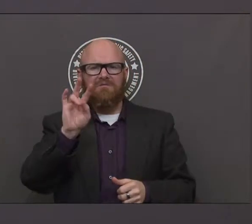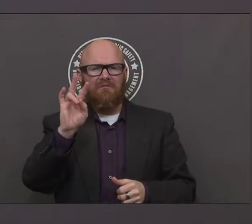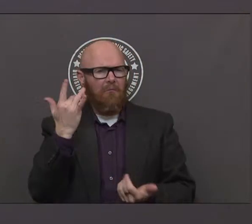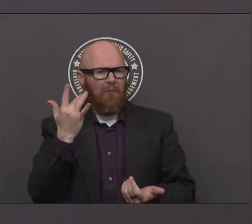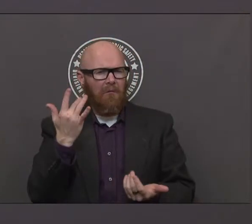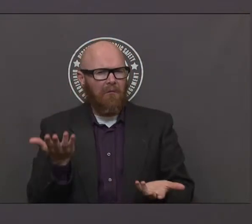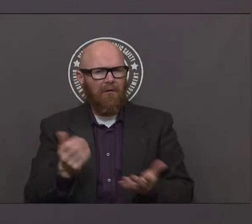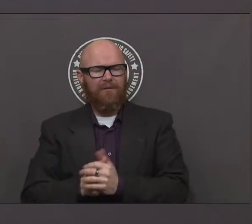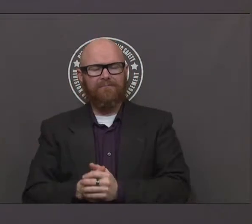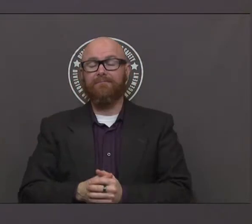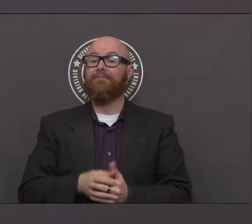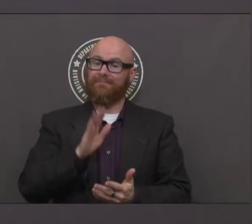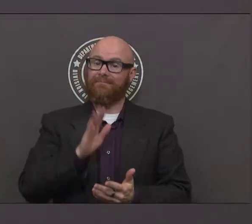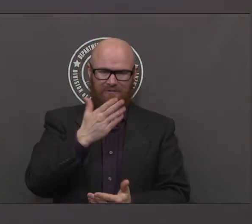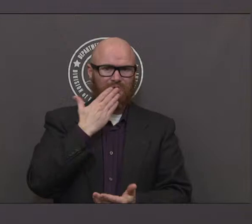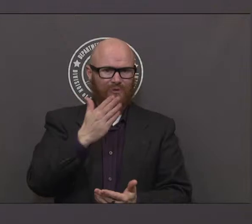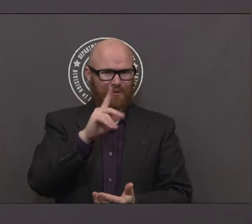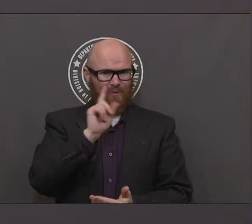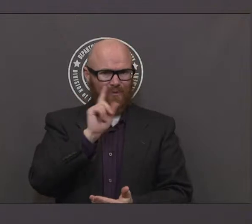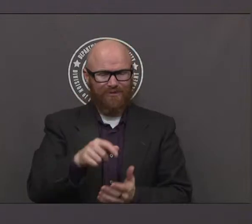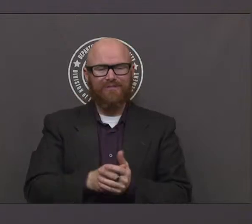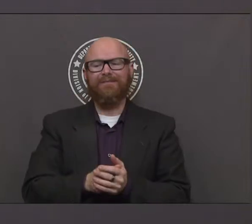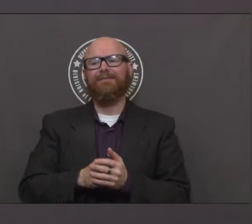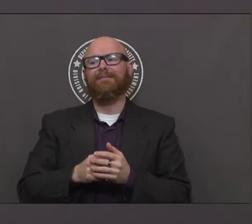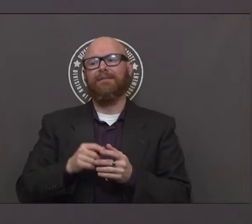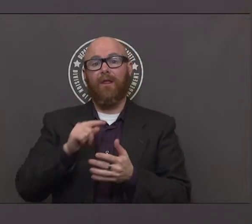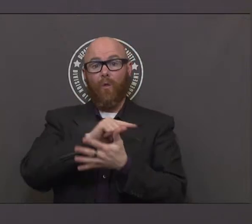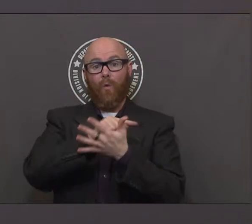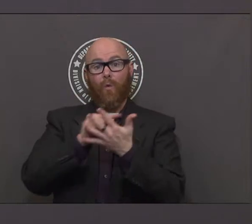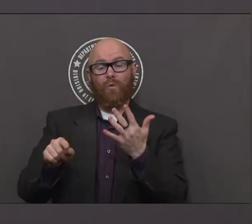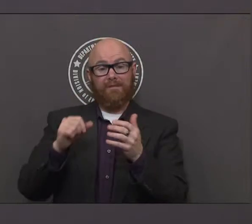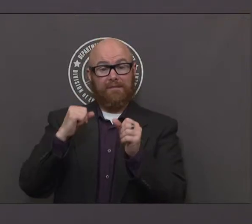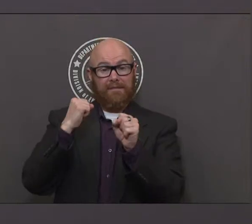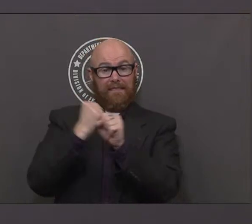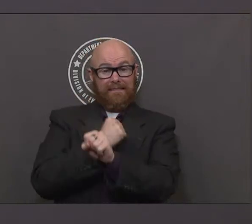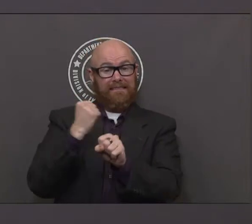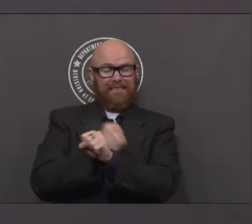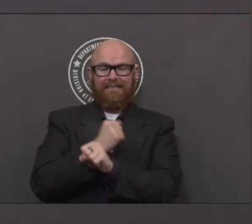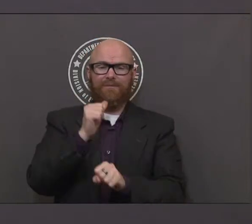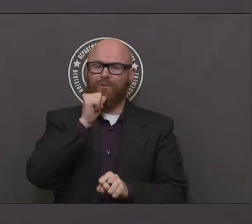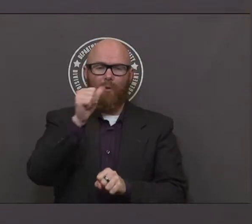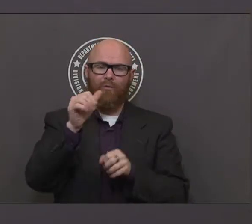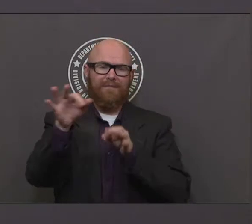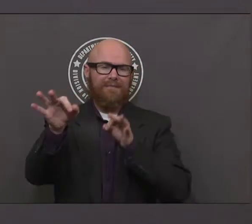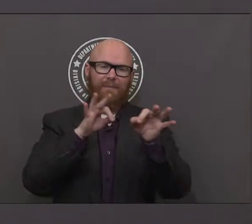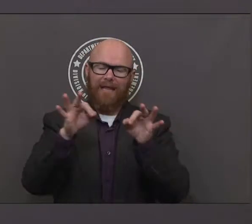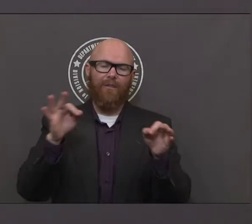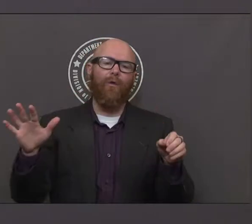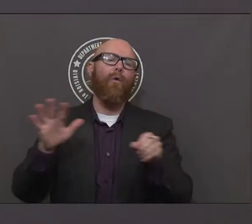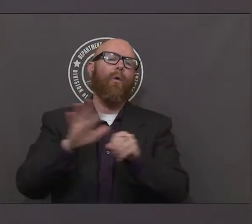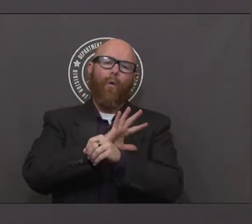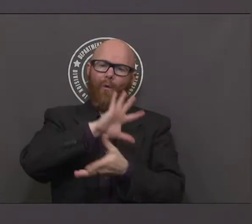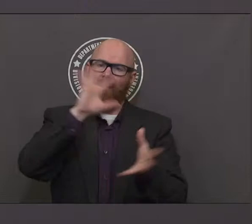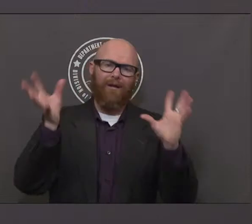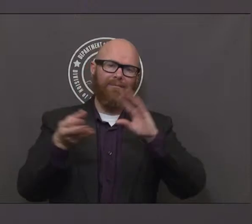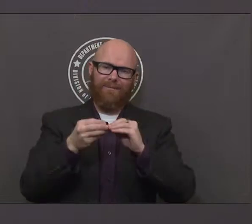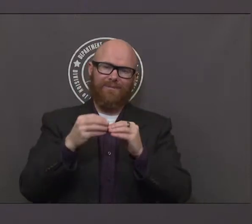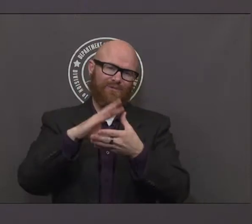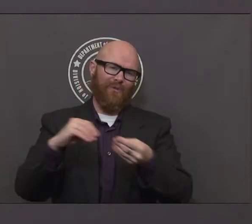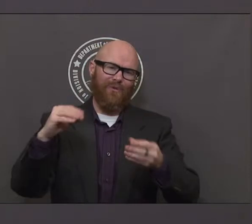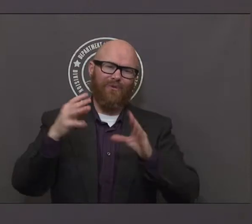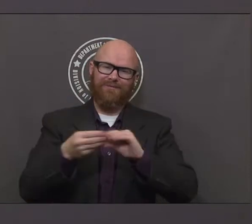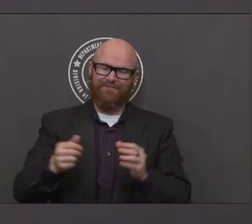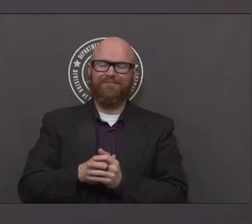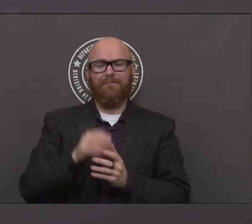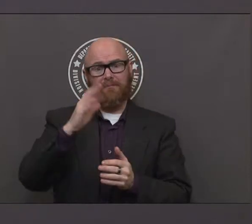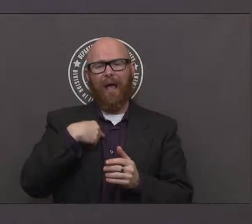question. Unfortunately, those statistics don't tell the story, and I can explain why, which I think is